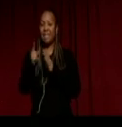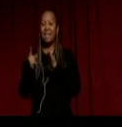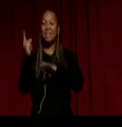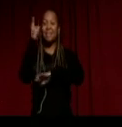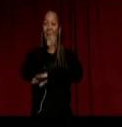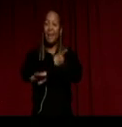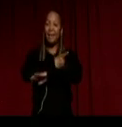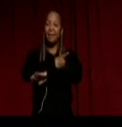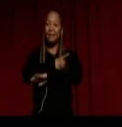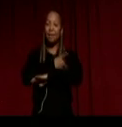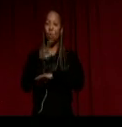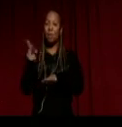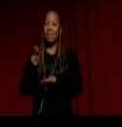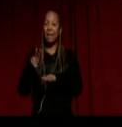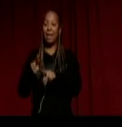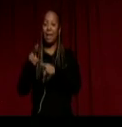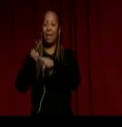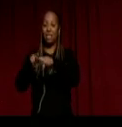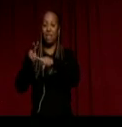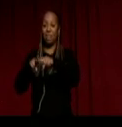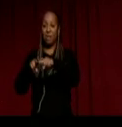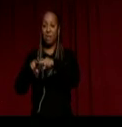think that is, can it just lie dormant